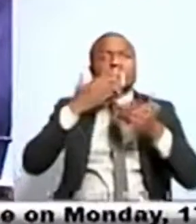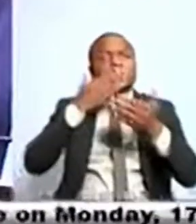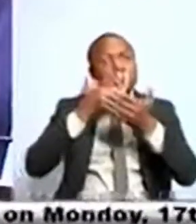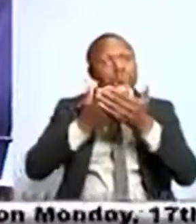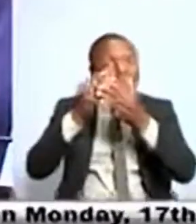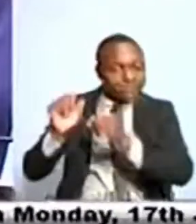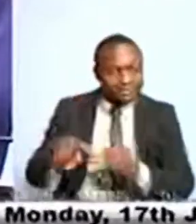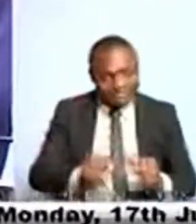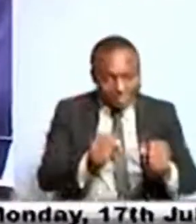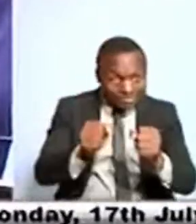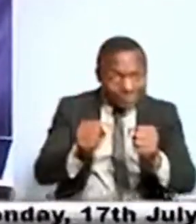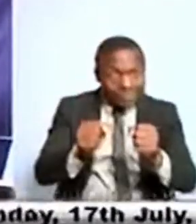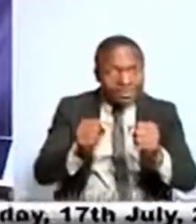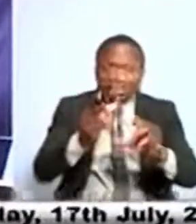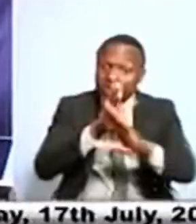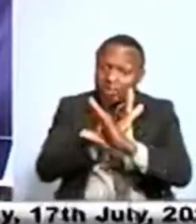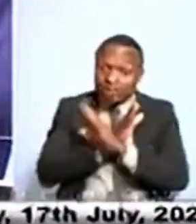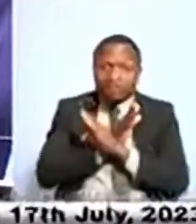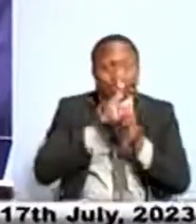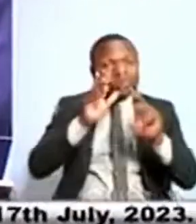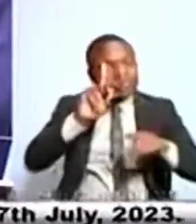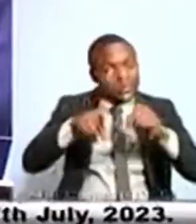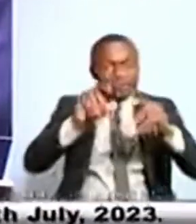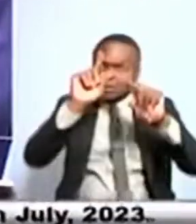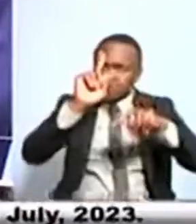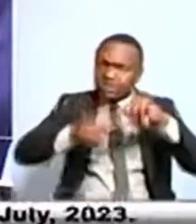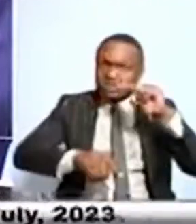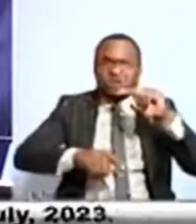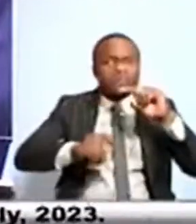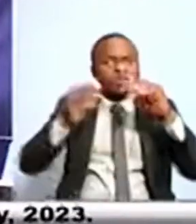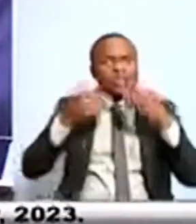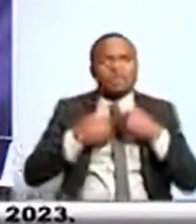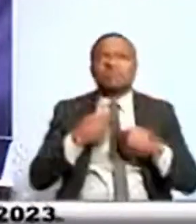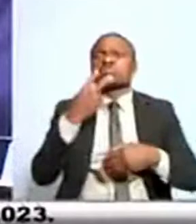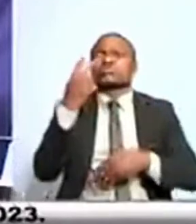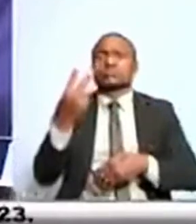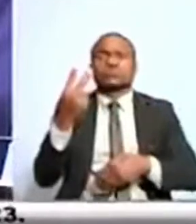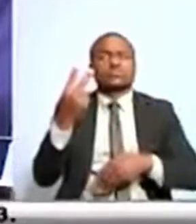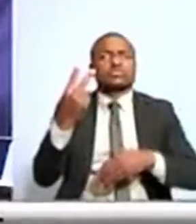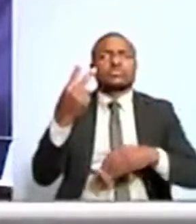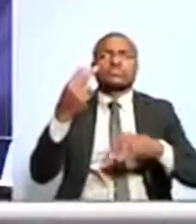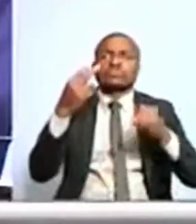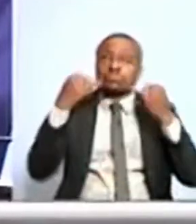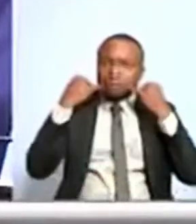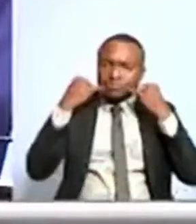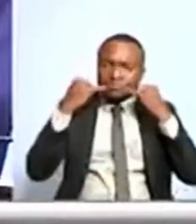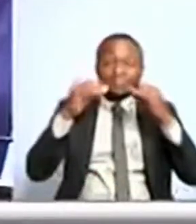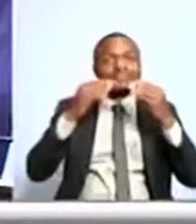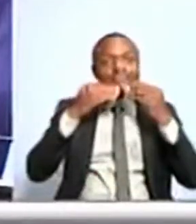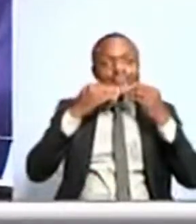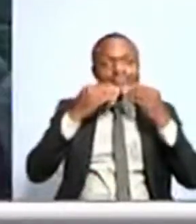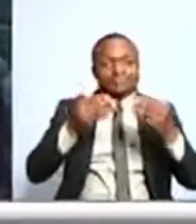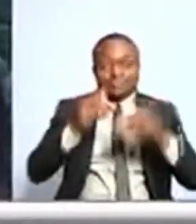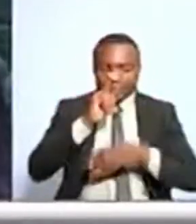approach where a citizen can no longer double dipping. Madam Speaker, I thank you.